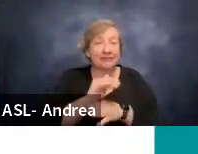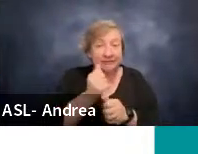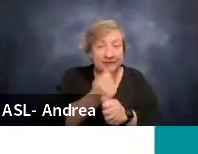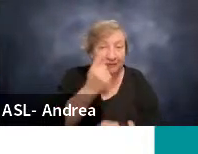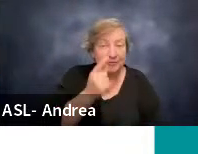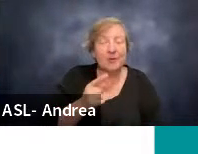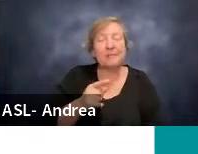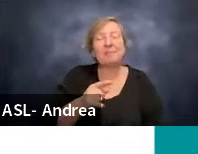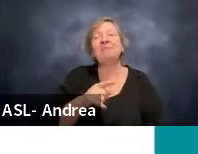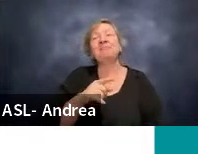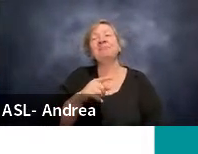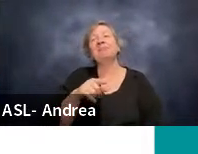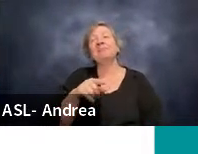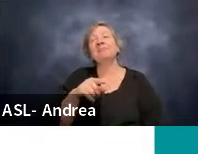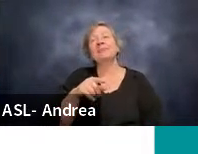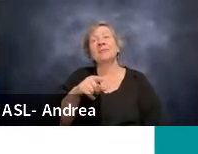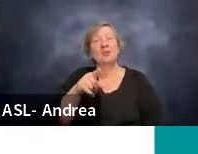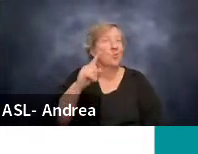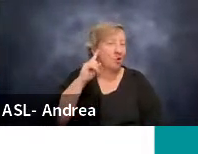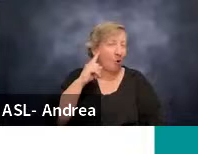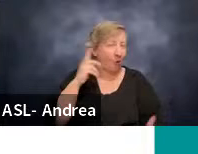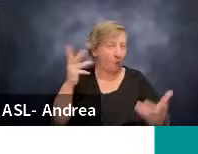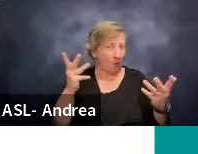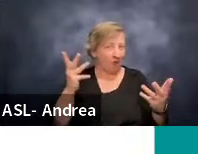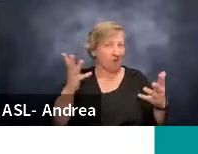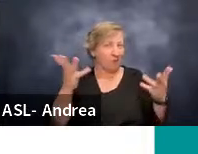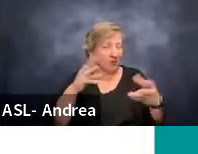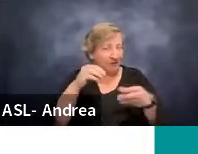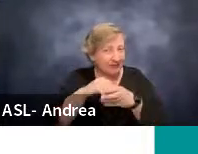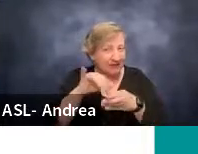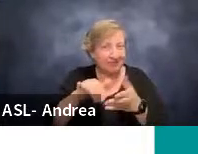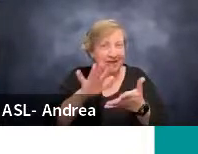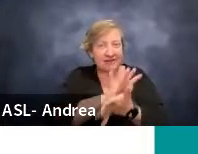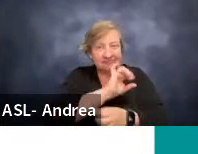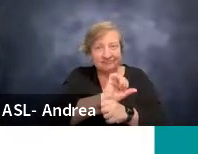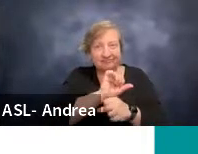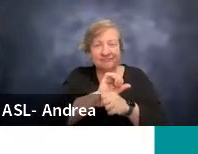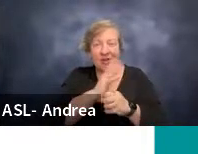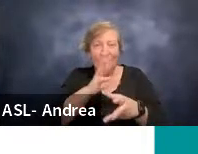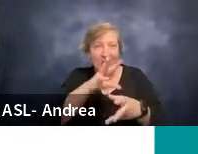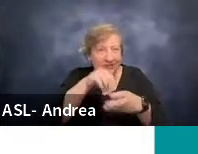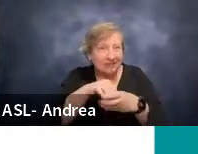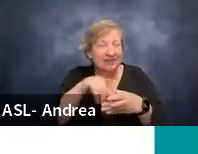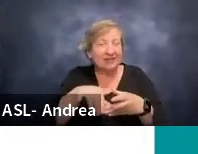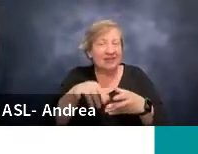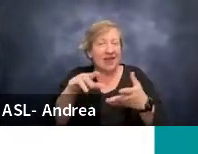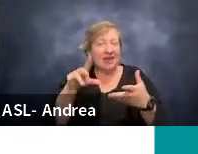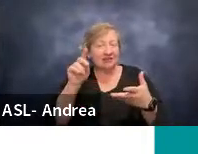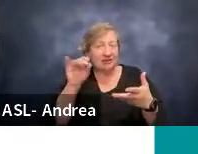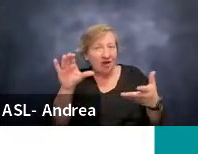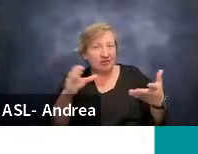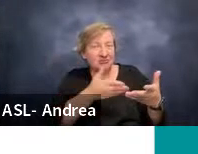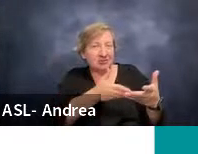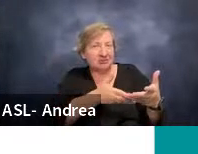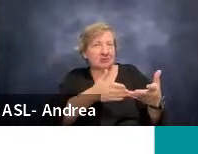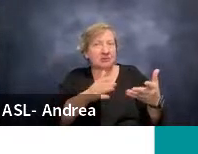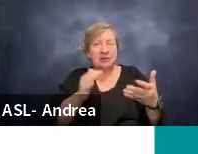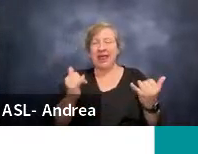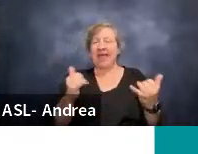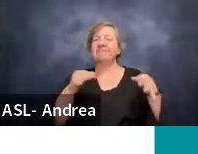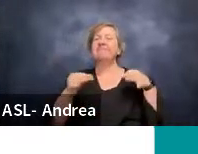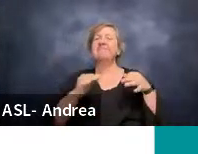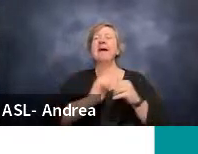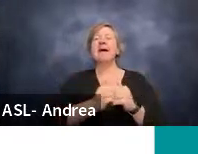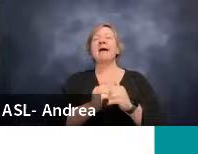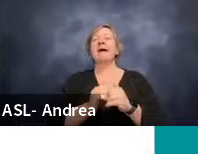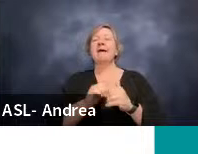you've heard the what's in the document. Now we're going to talk about how you can